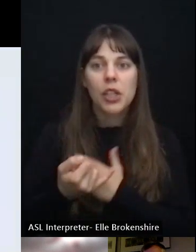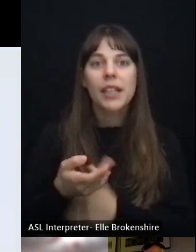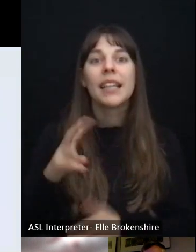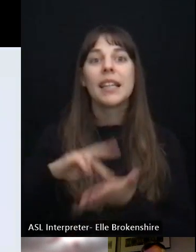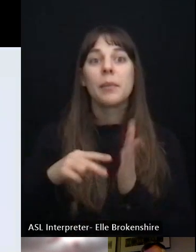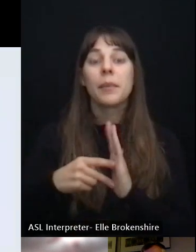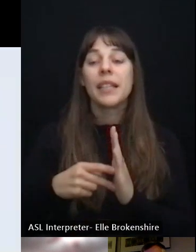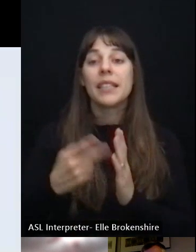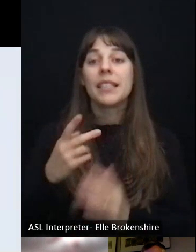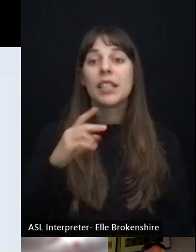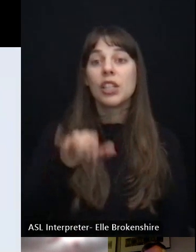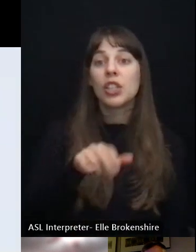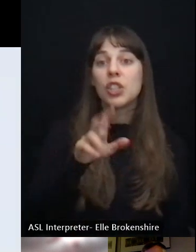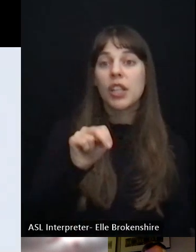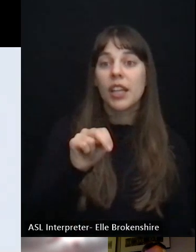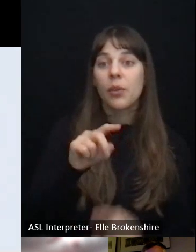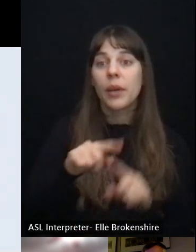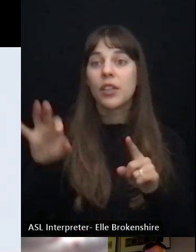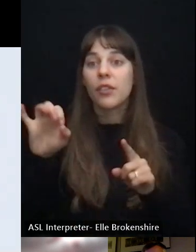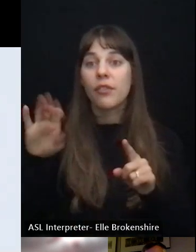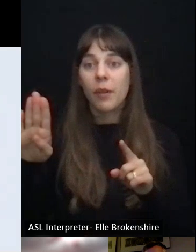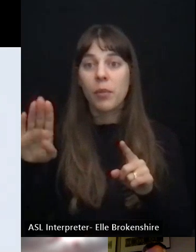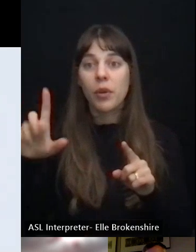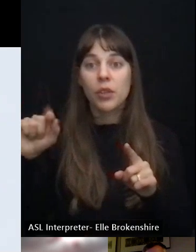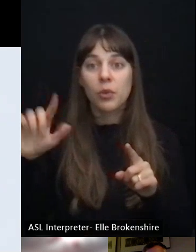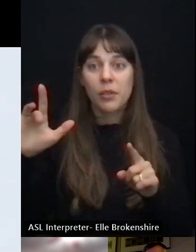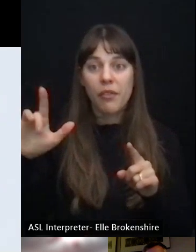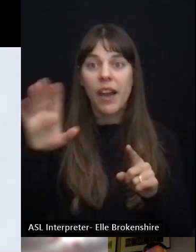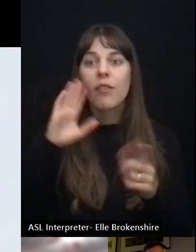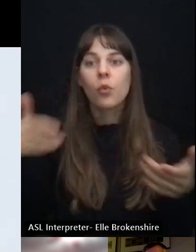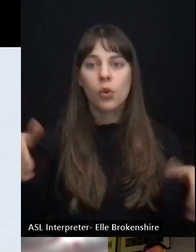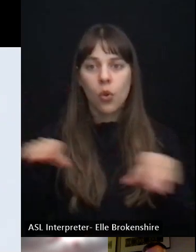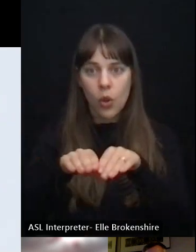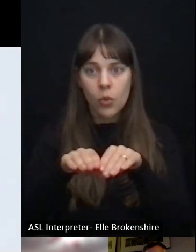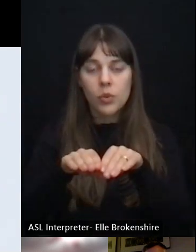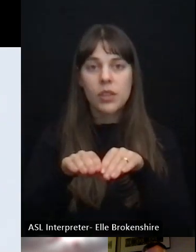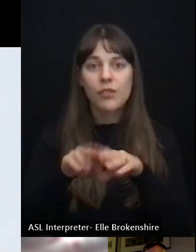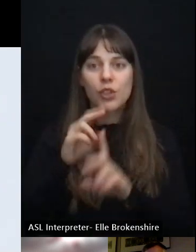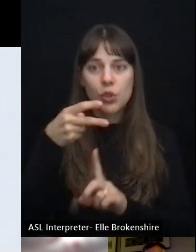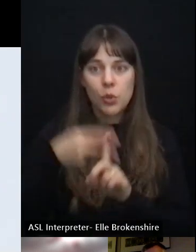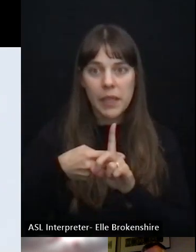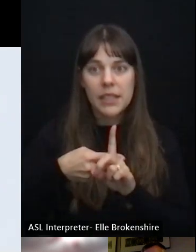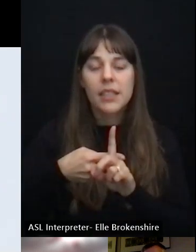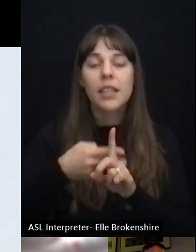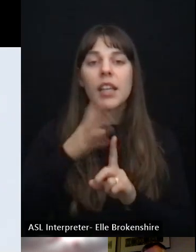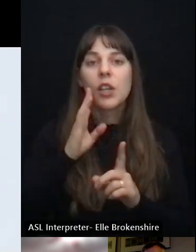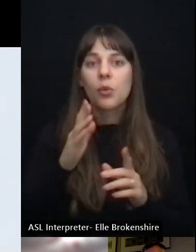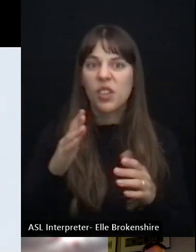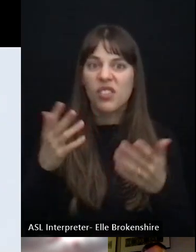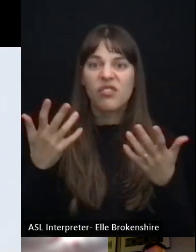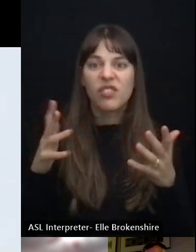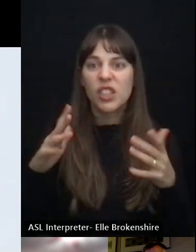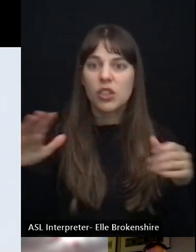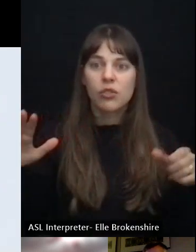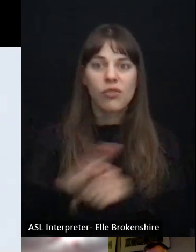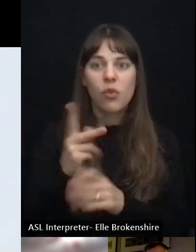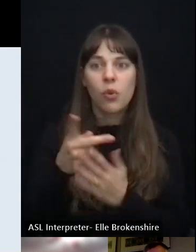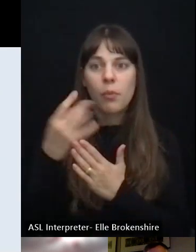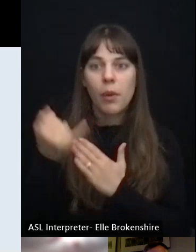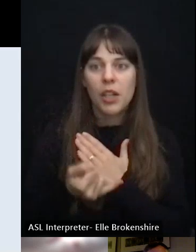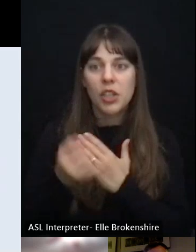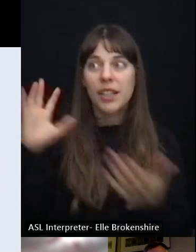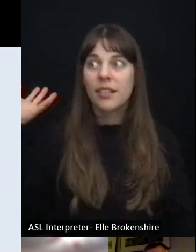starting in January through February of 2025. And that should complete the entire project. The overall project value is about $35